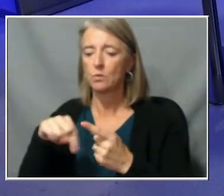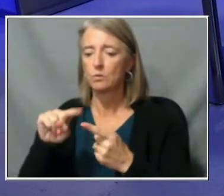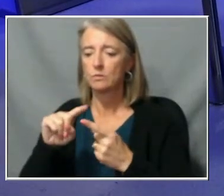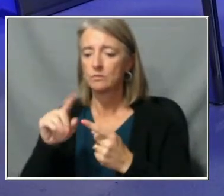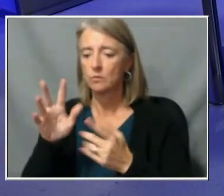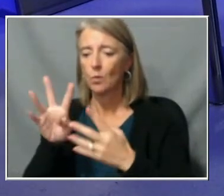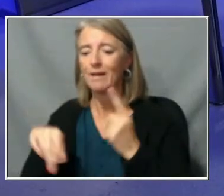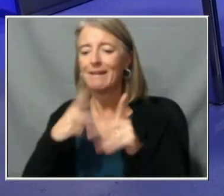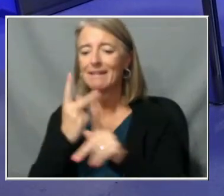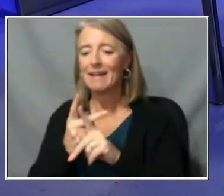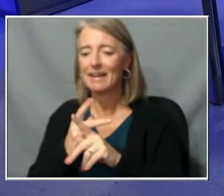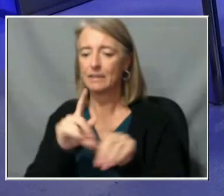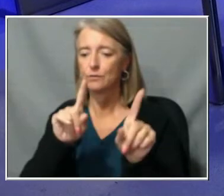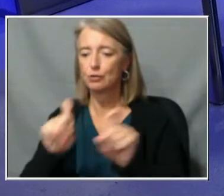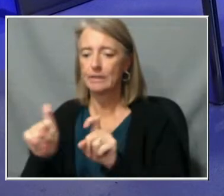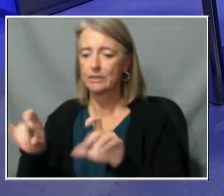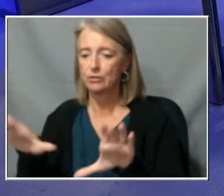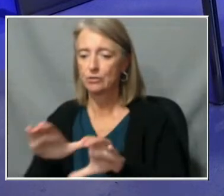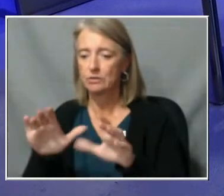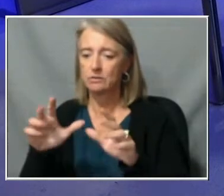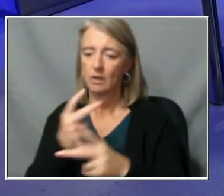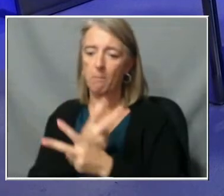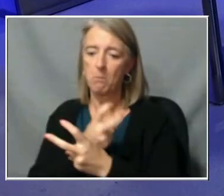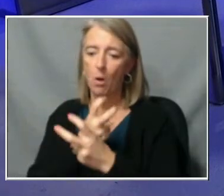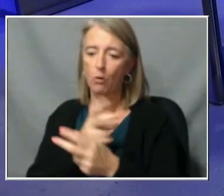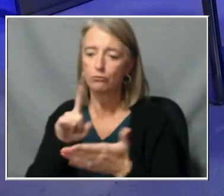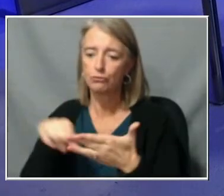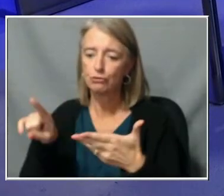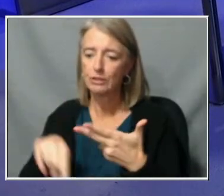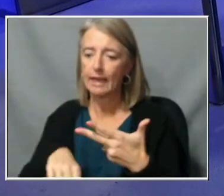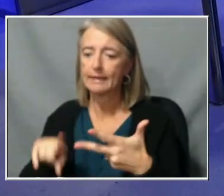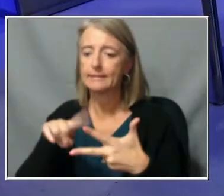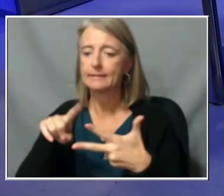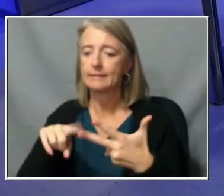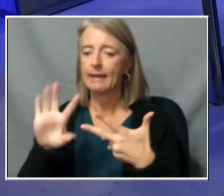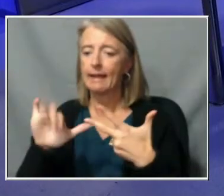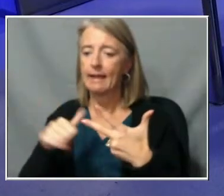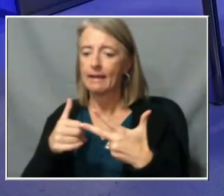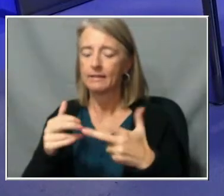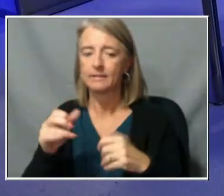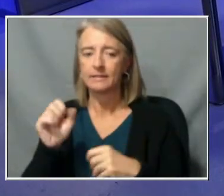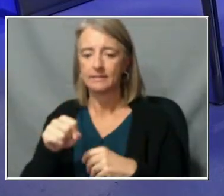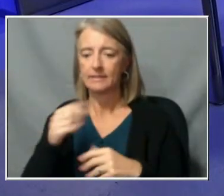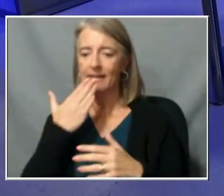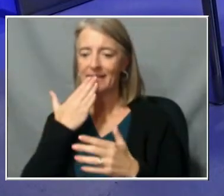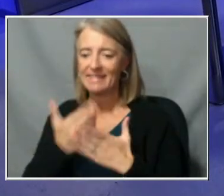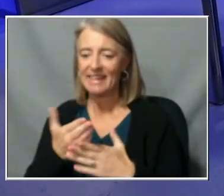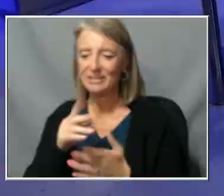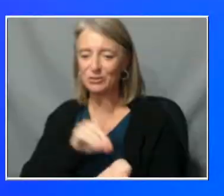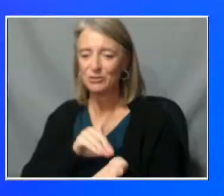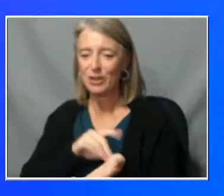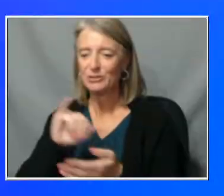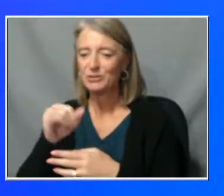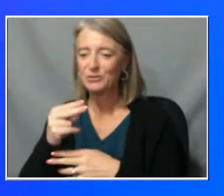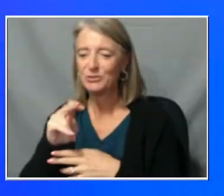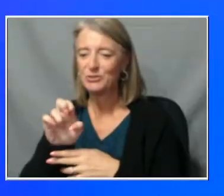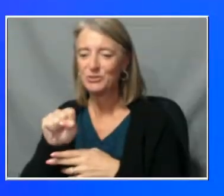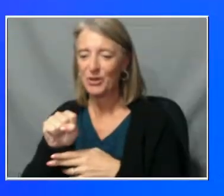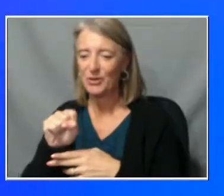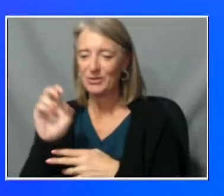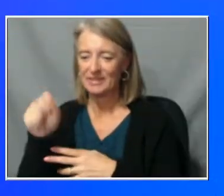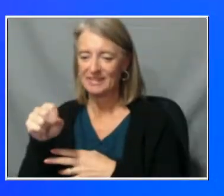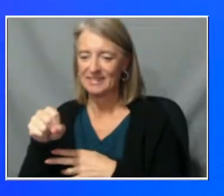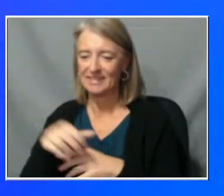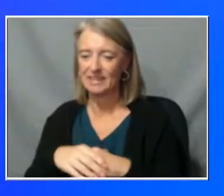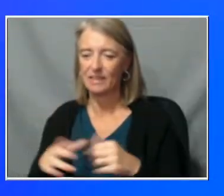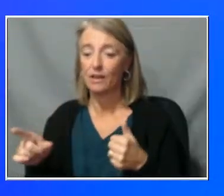them still? Are you getting your bones checked? How does that go? Thanks to Dr. Jones. One of the first